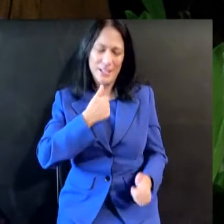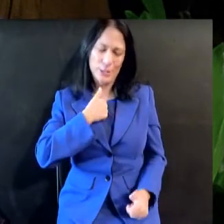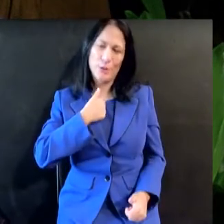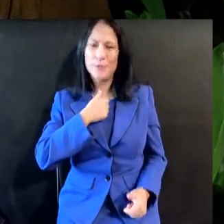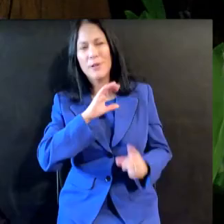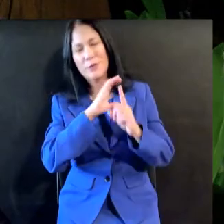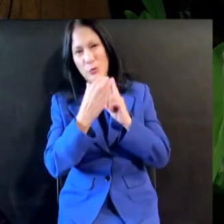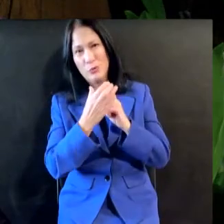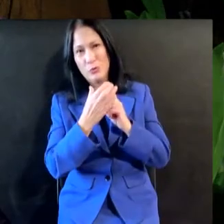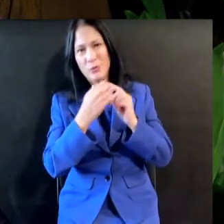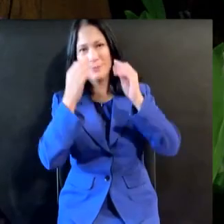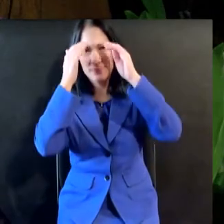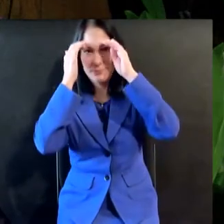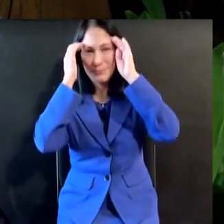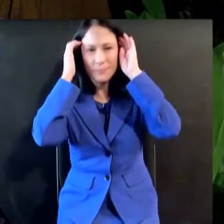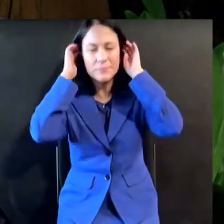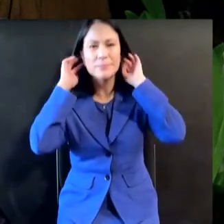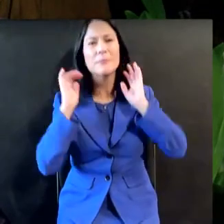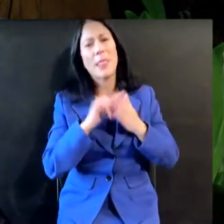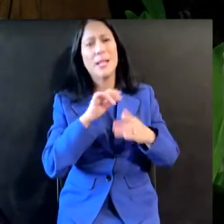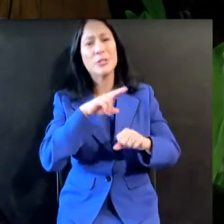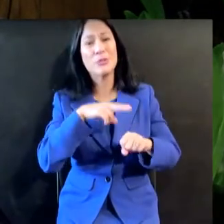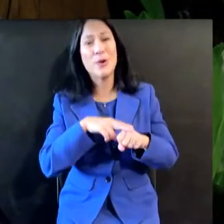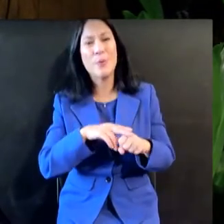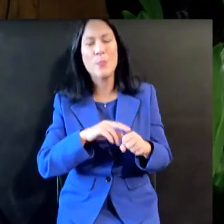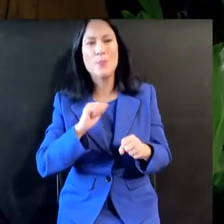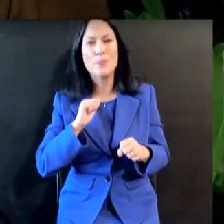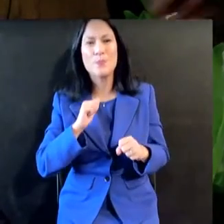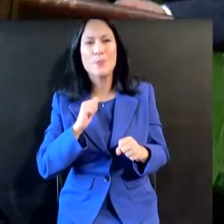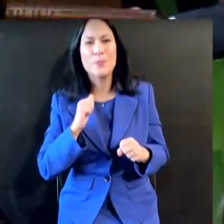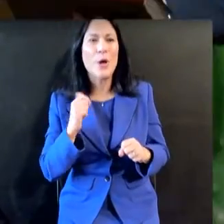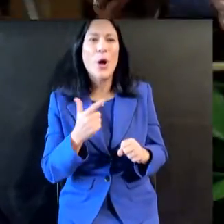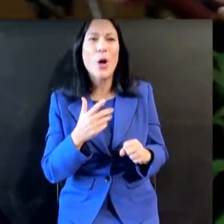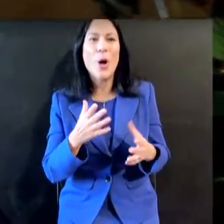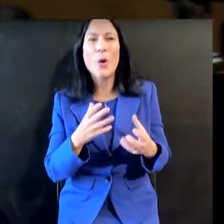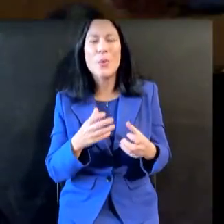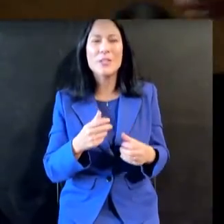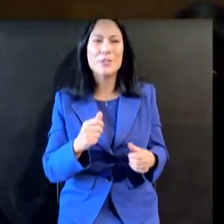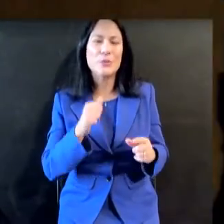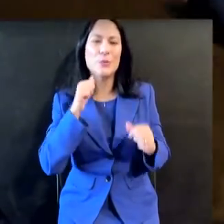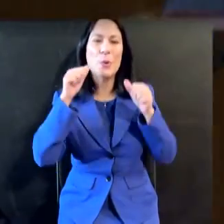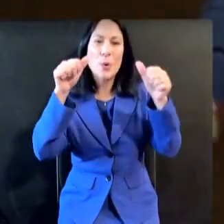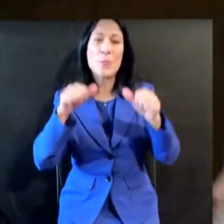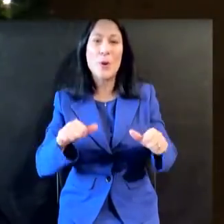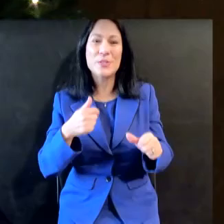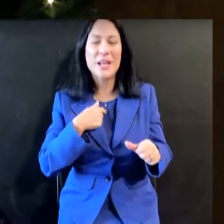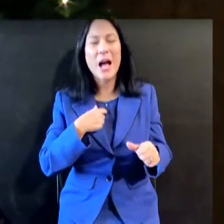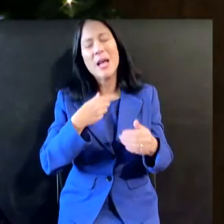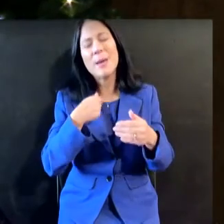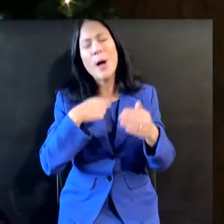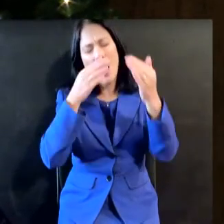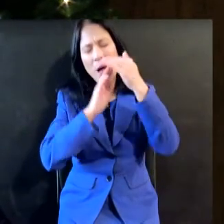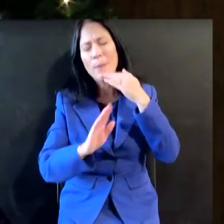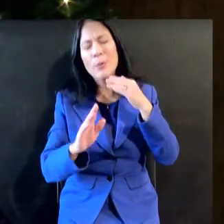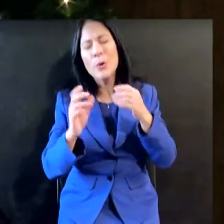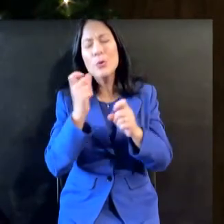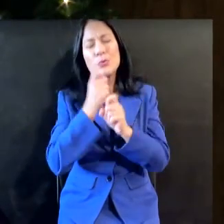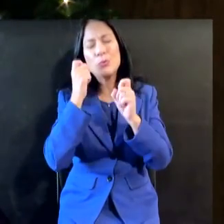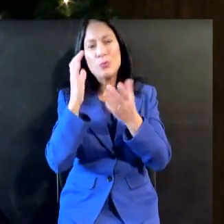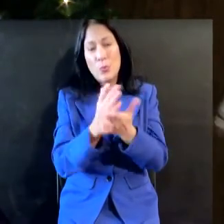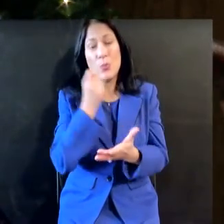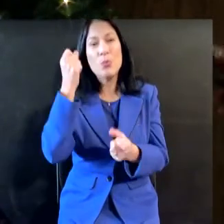normal, where everybody wants to post. I'm so humbled to have won this award that nobody else would tell you about, so I will.